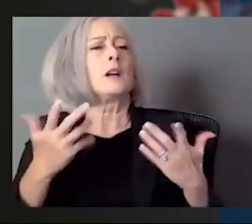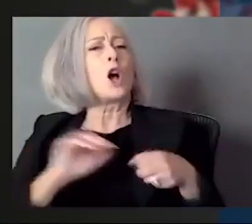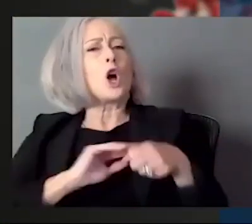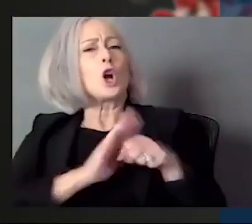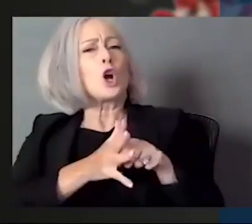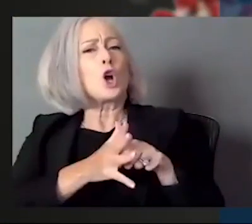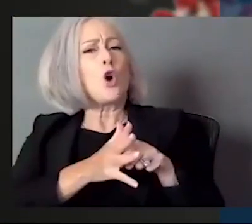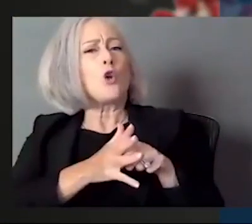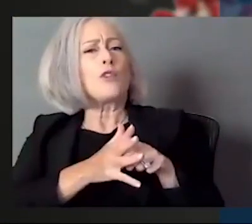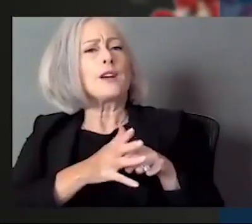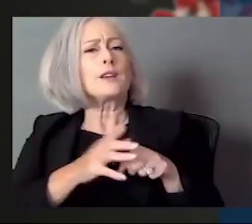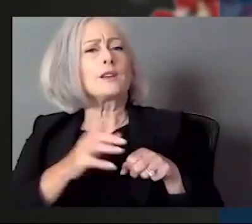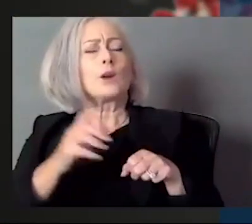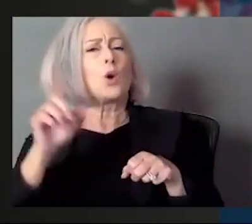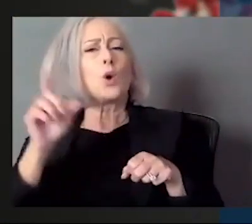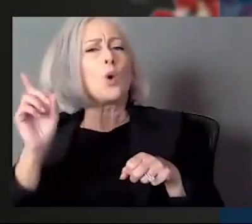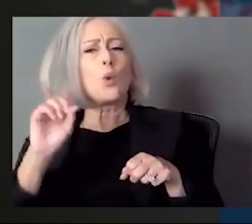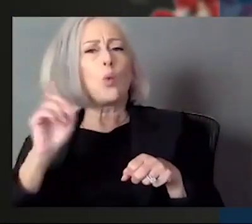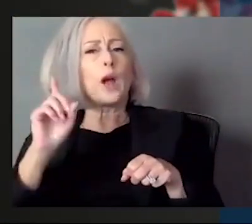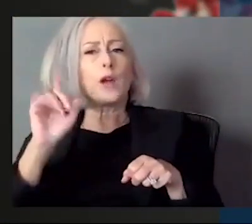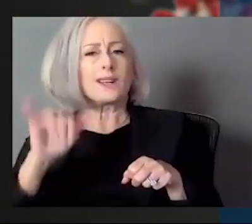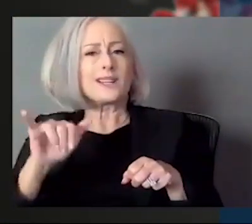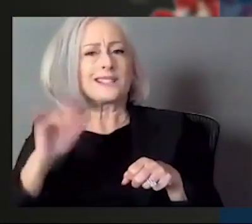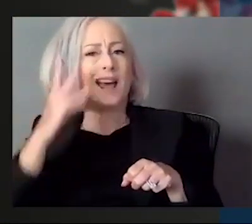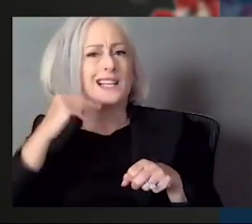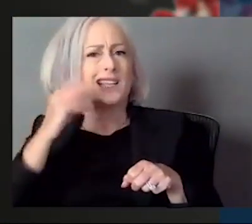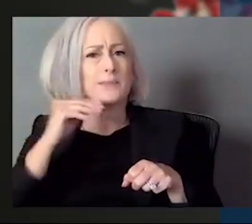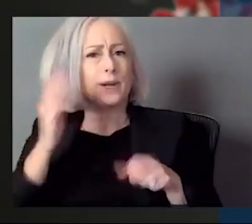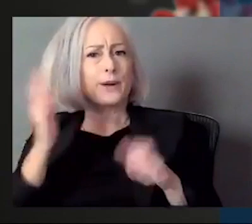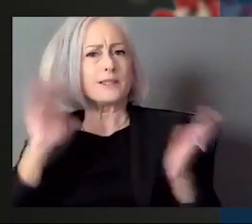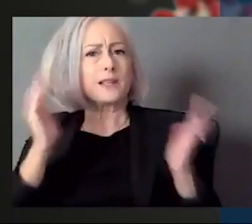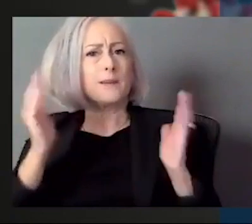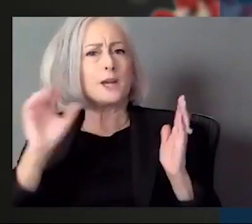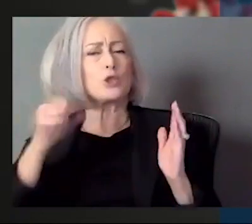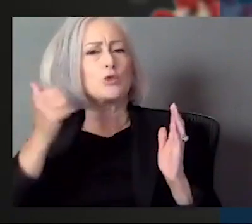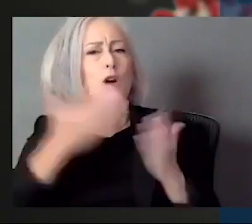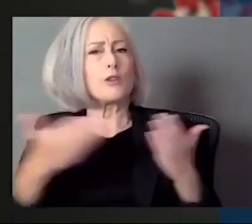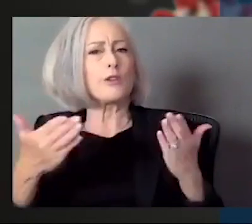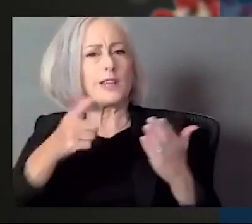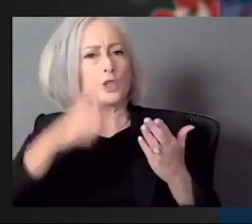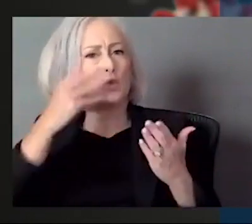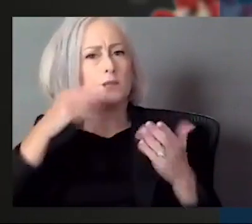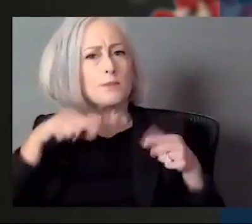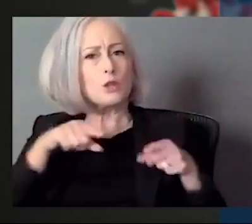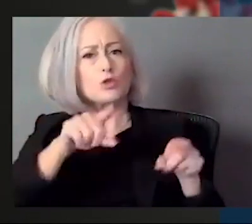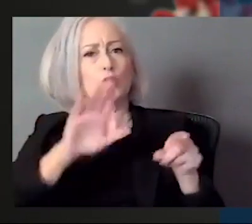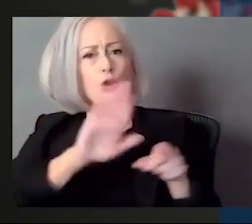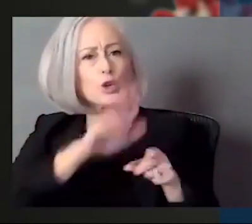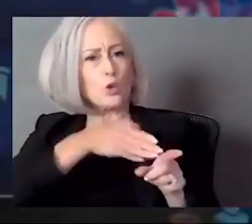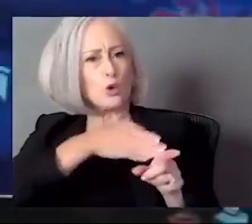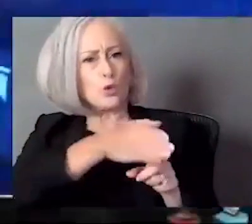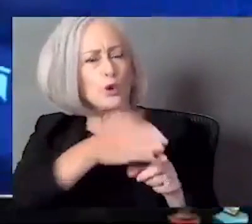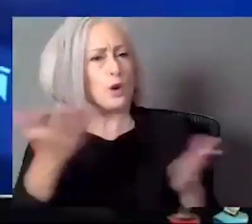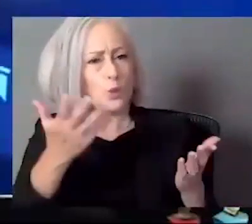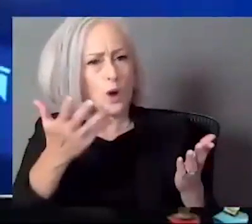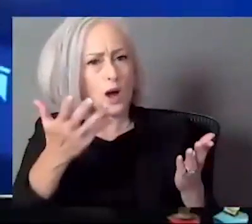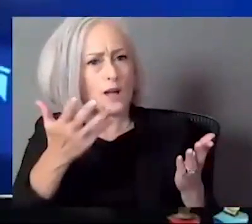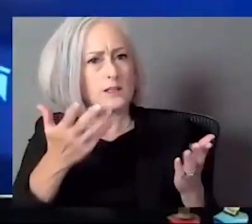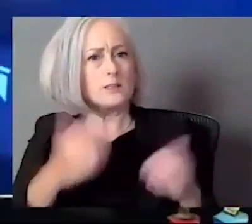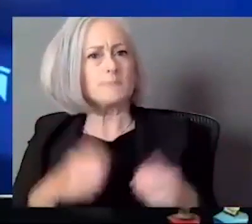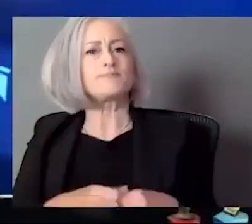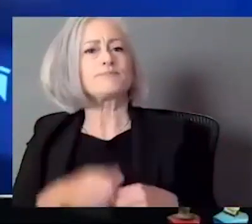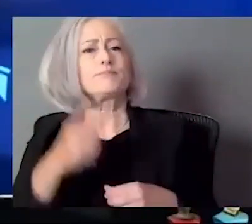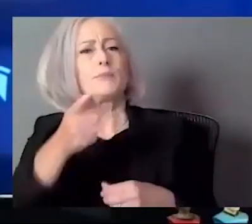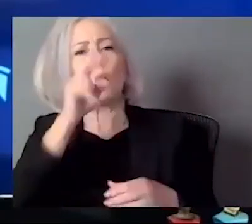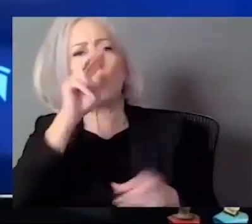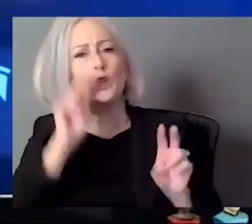pandemic rank, as far as your career goes? What does it mean as you look back and as you look forward? Yeah. You know, this is one of the two greatest